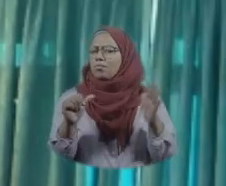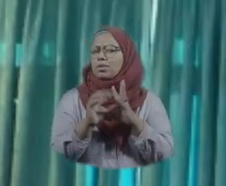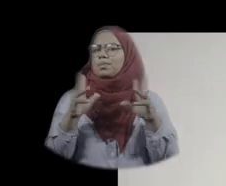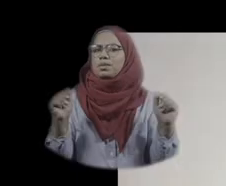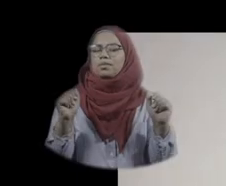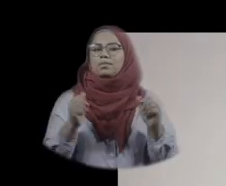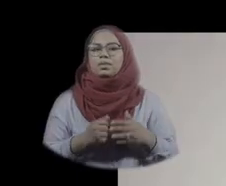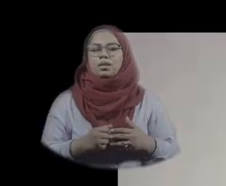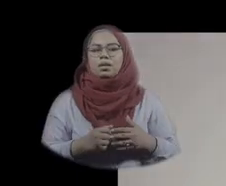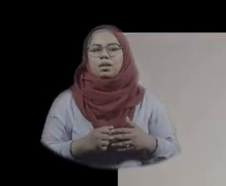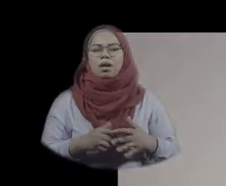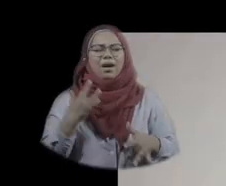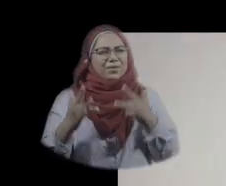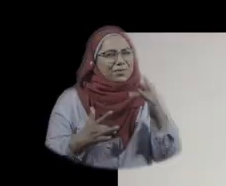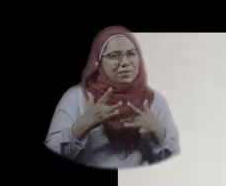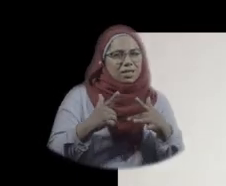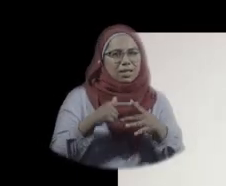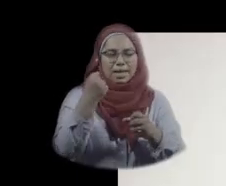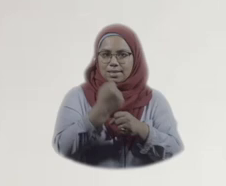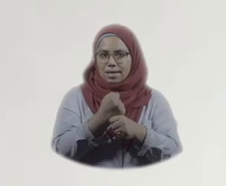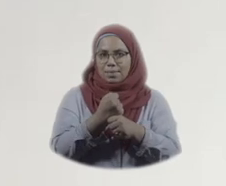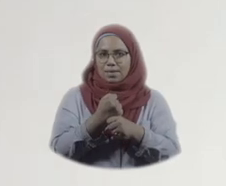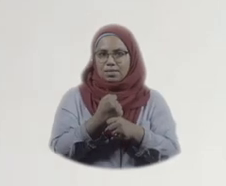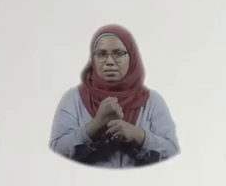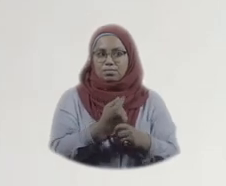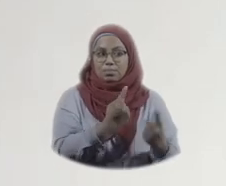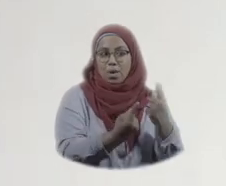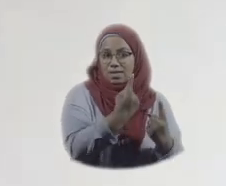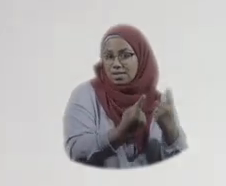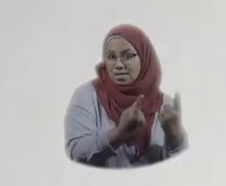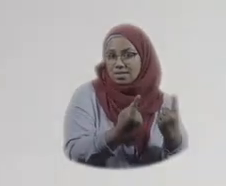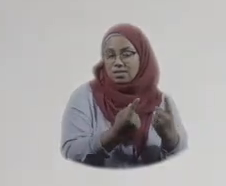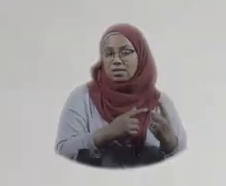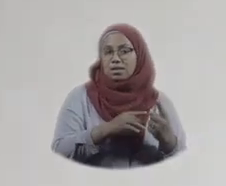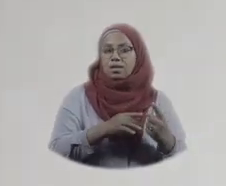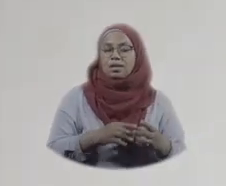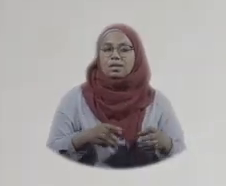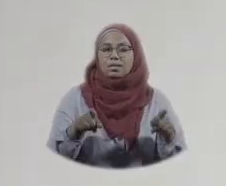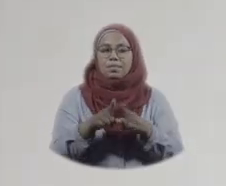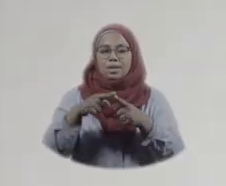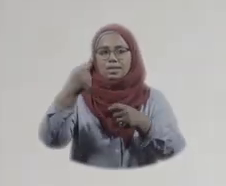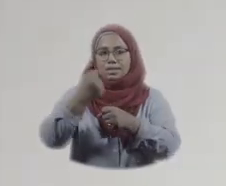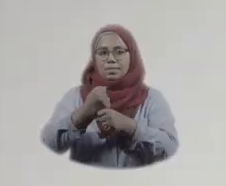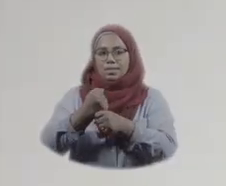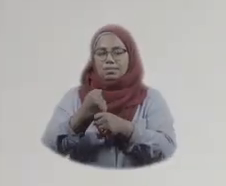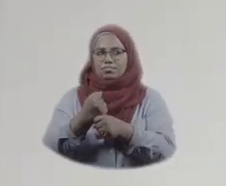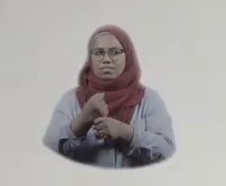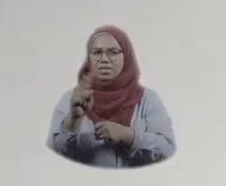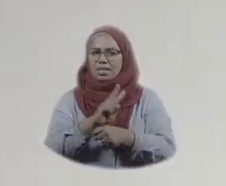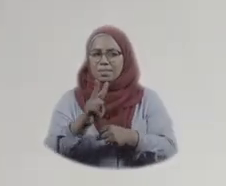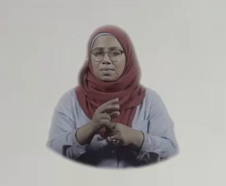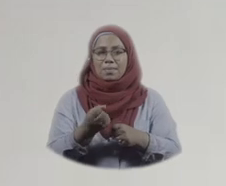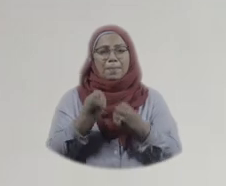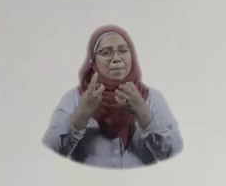address them? Yeah, I feel like in terms of like politics and in